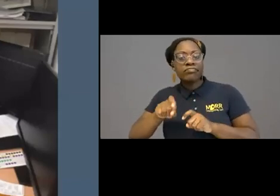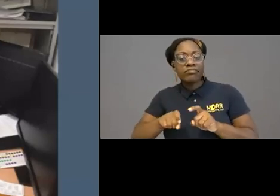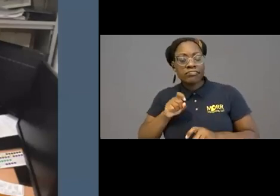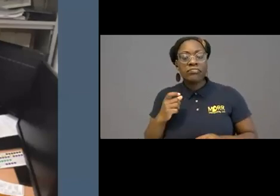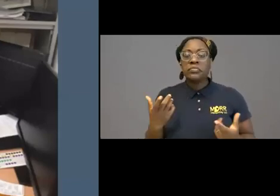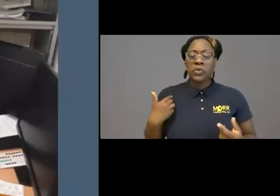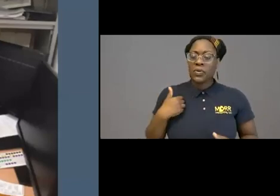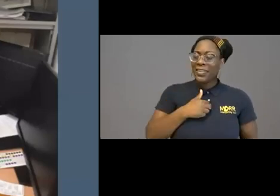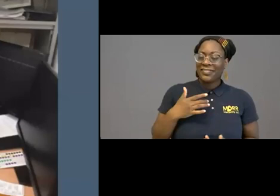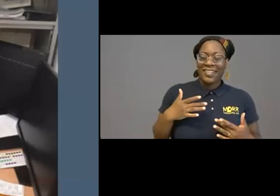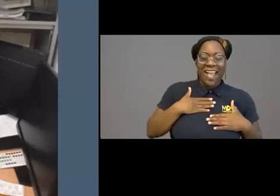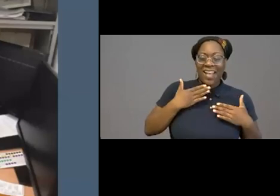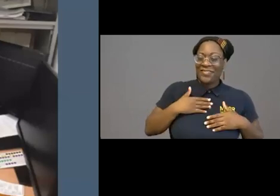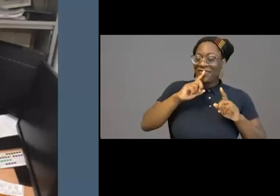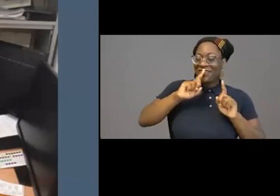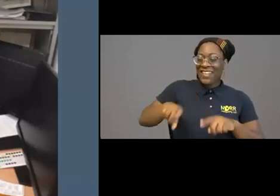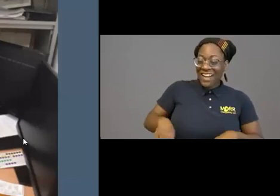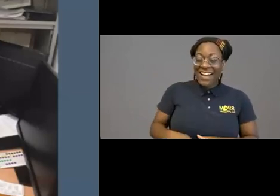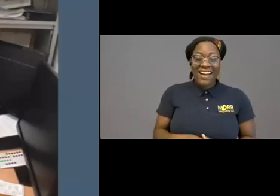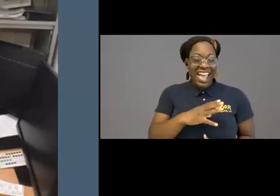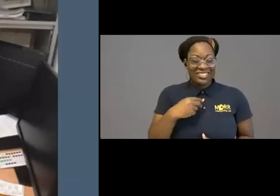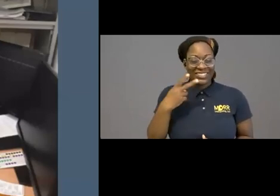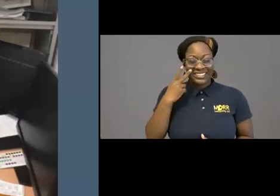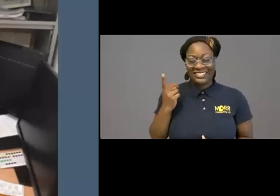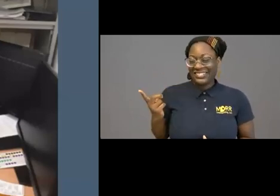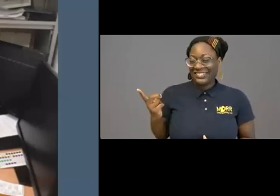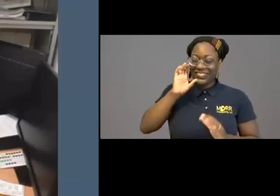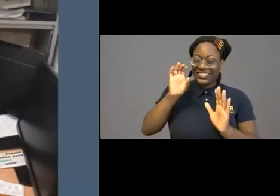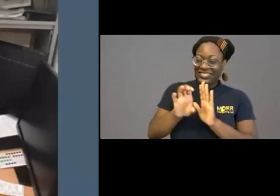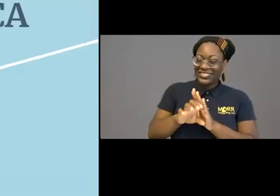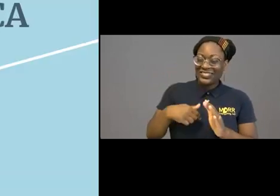of me wearing a dinosaur head and typing at a computer.